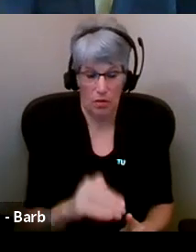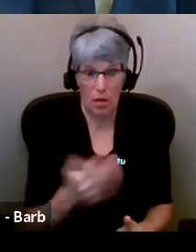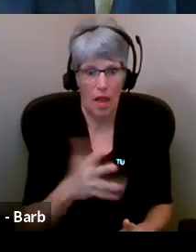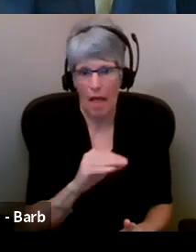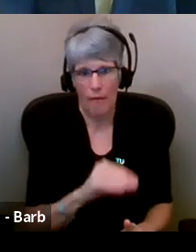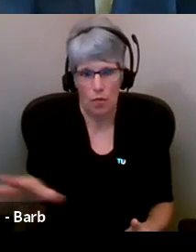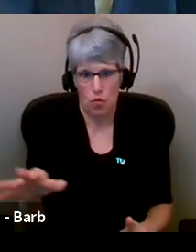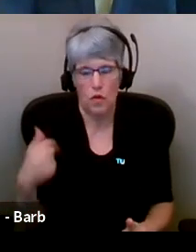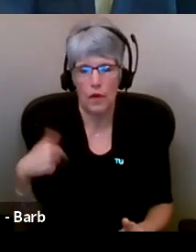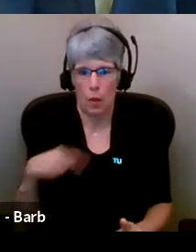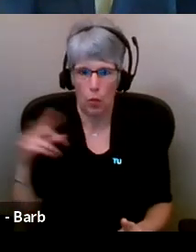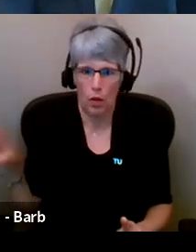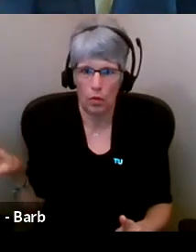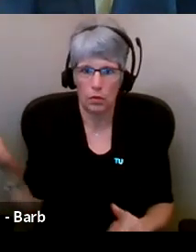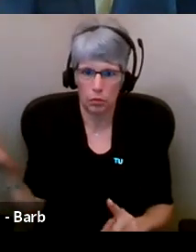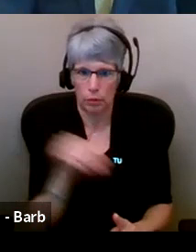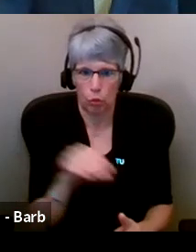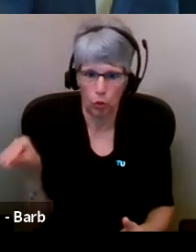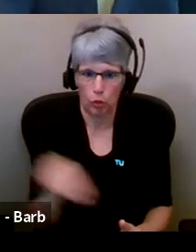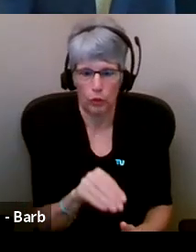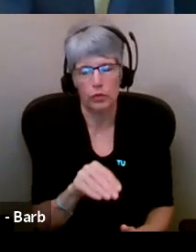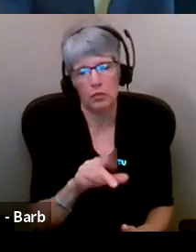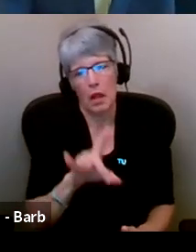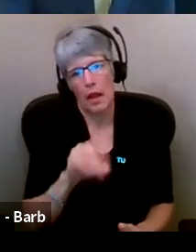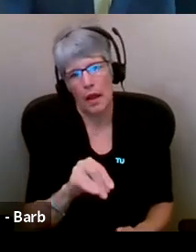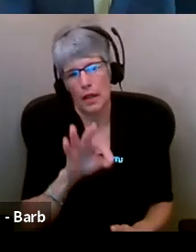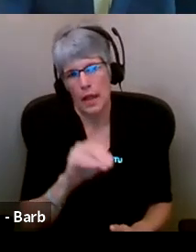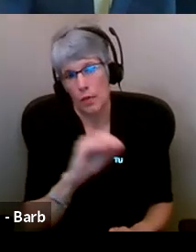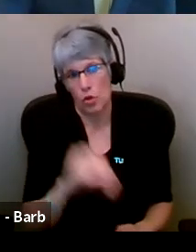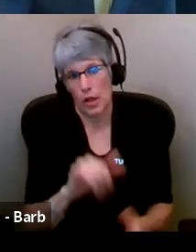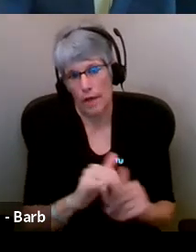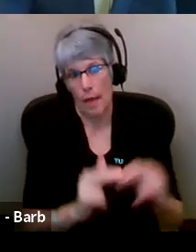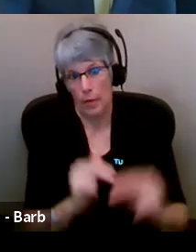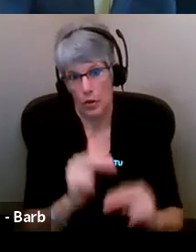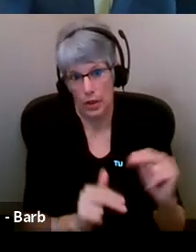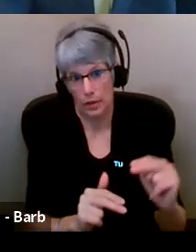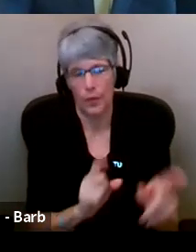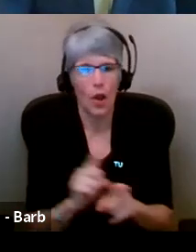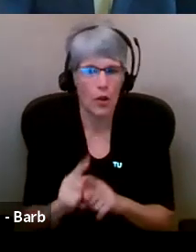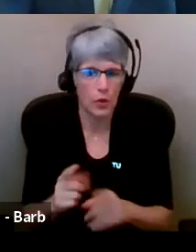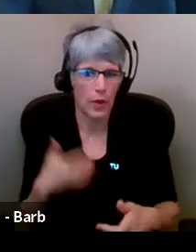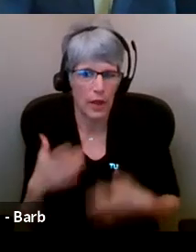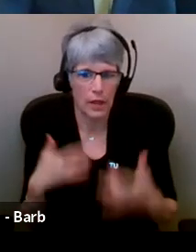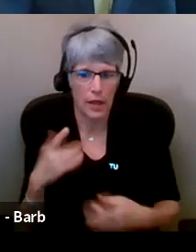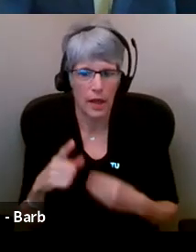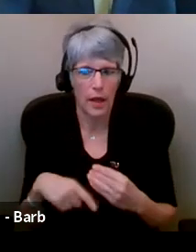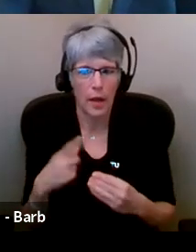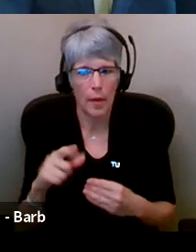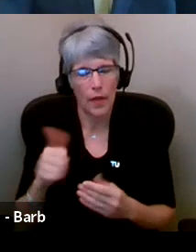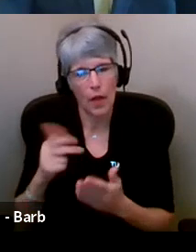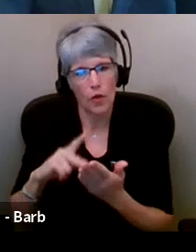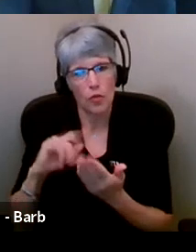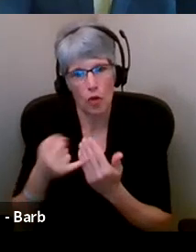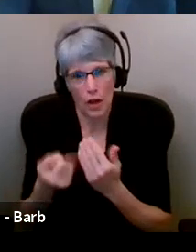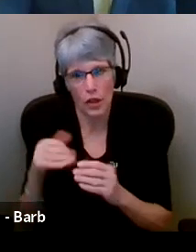will be occupying, like I said, about 80 to 90% of that total building. We're also very excited about the Armory project in Uptown.